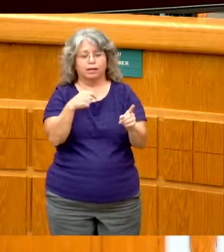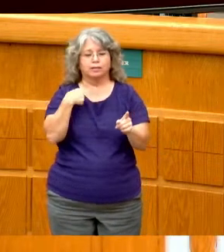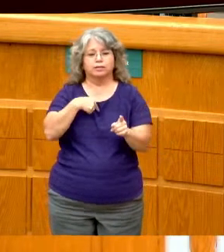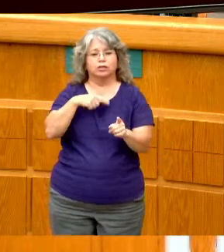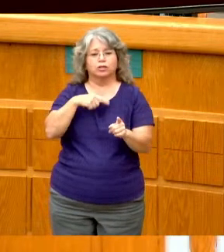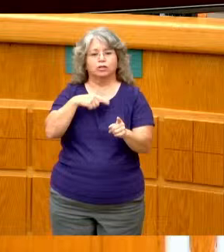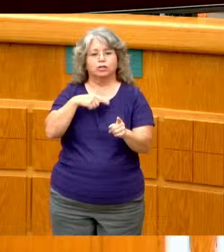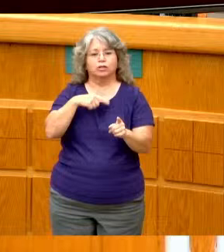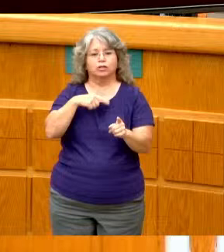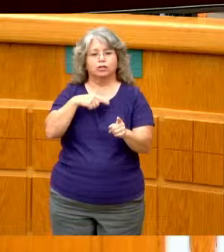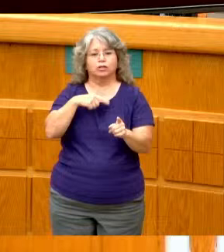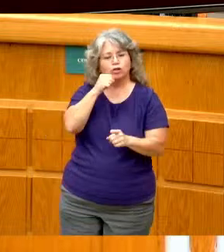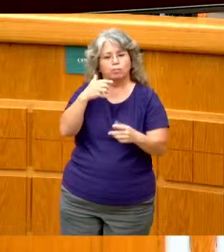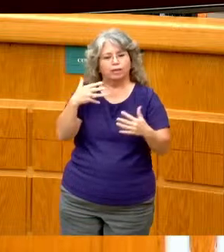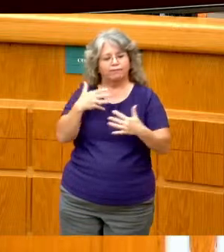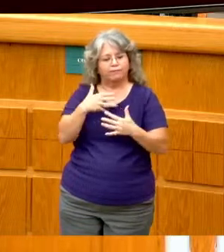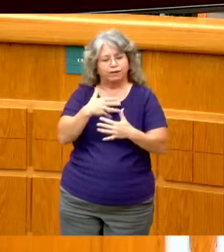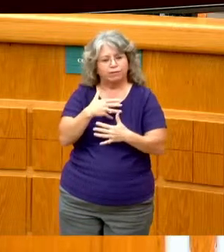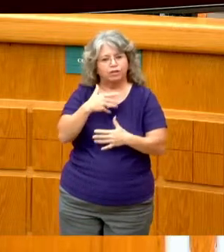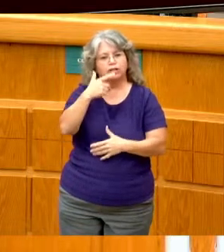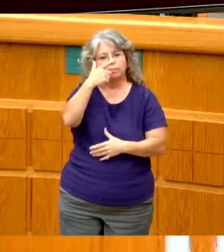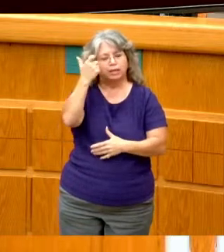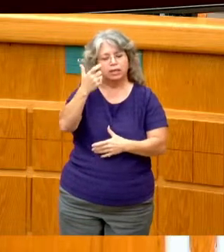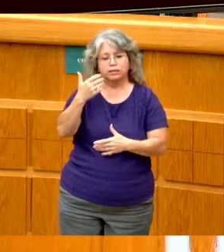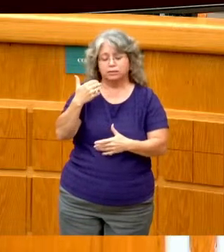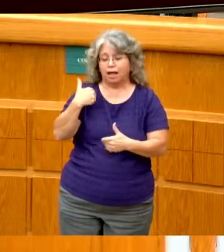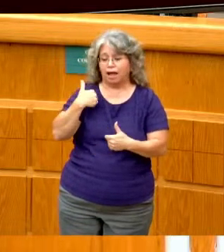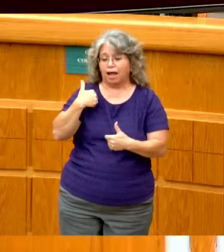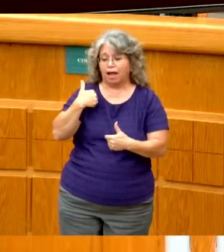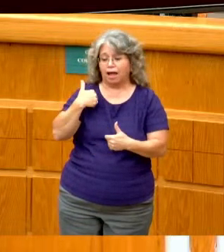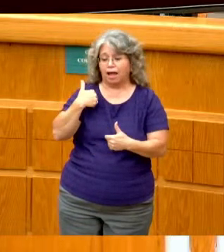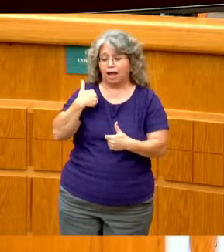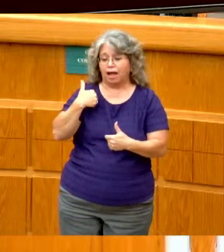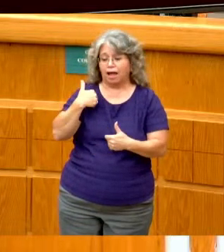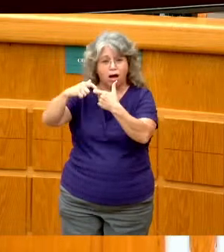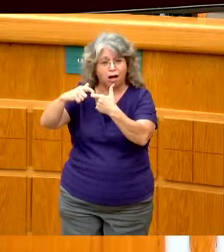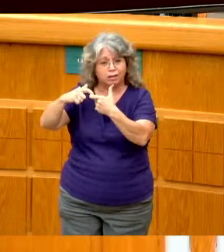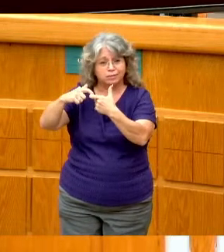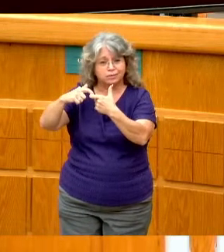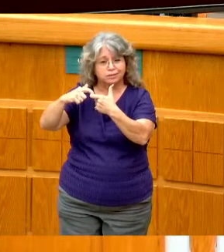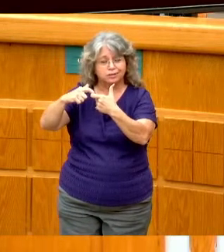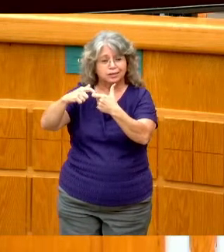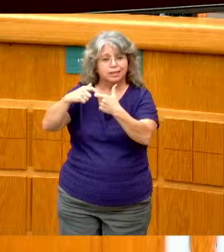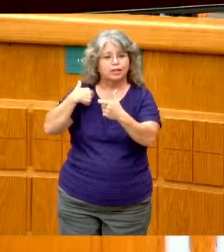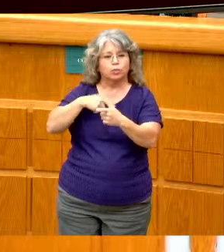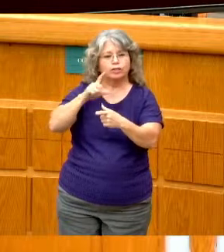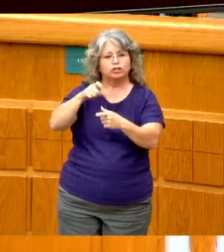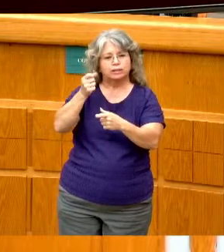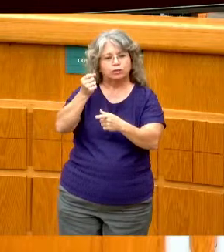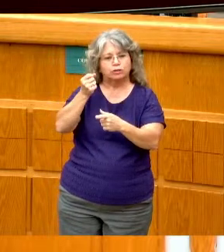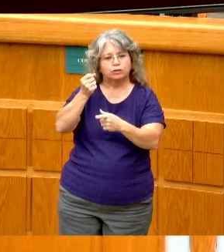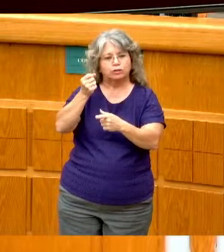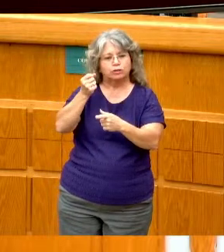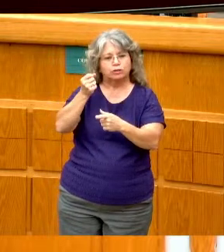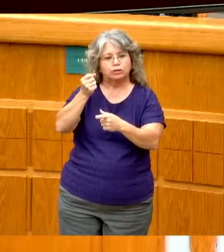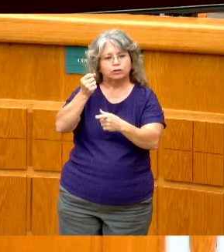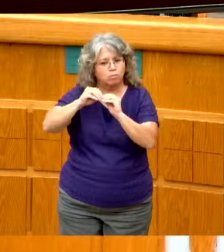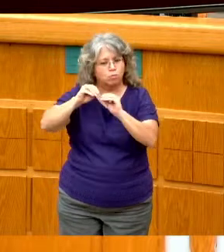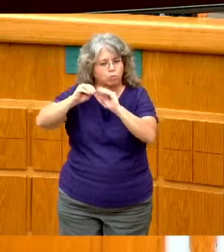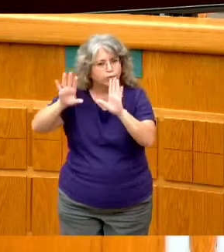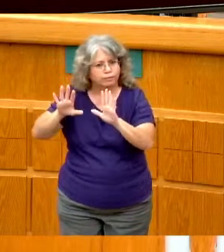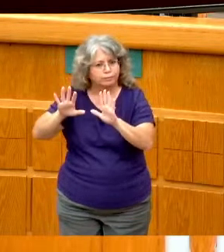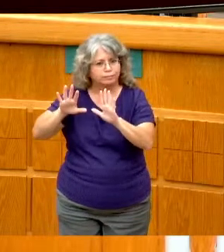should not be fearful because there is a pause. We just need to understand more. And that's a good